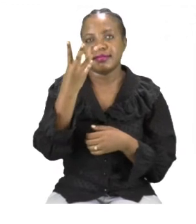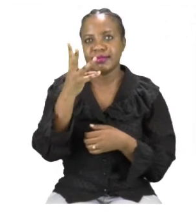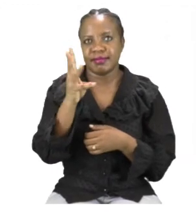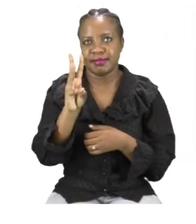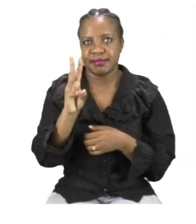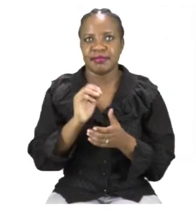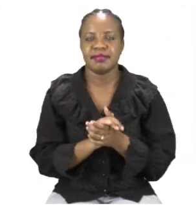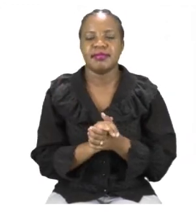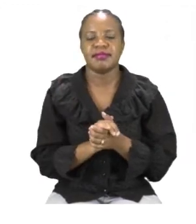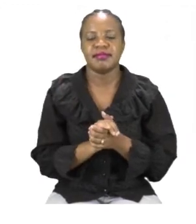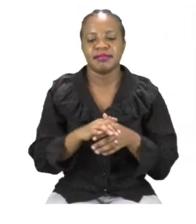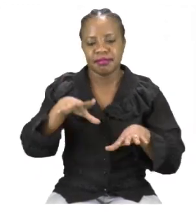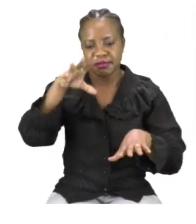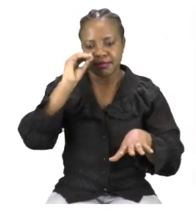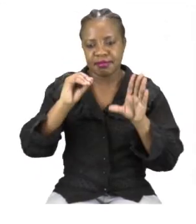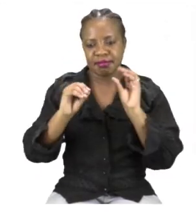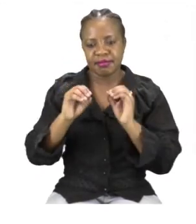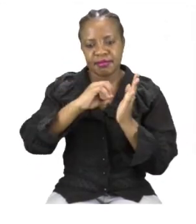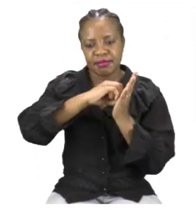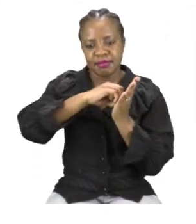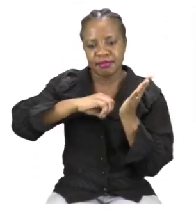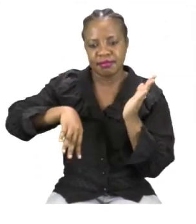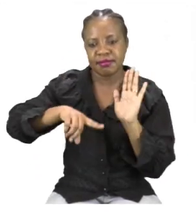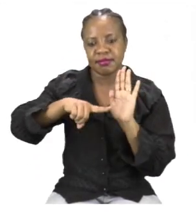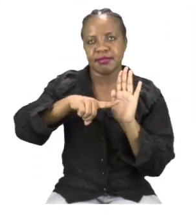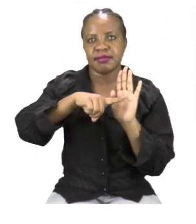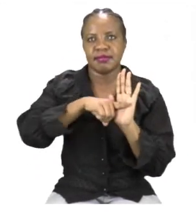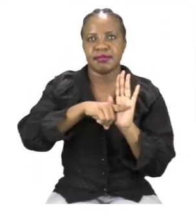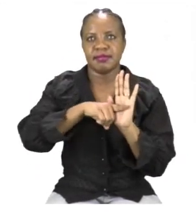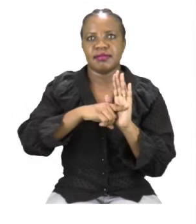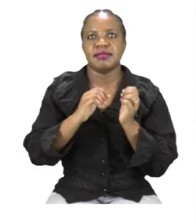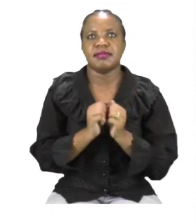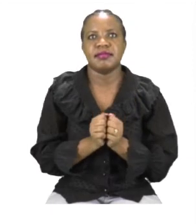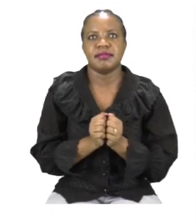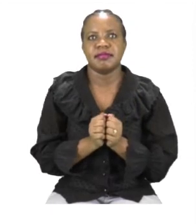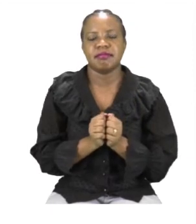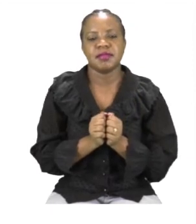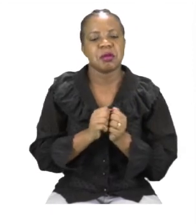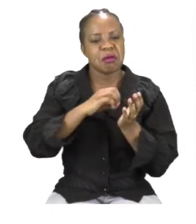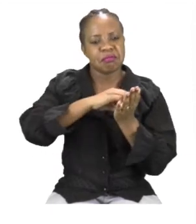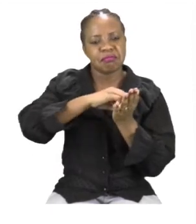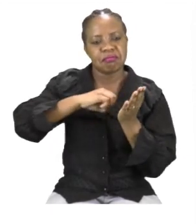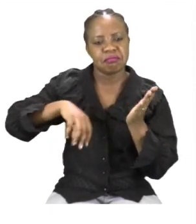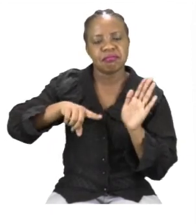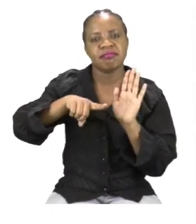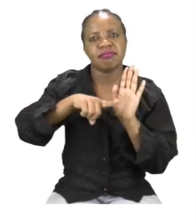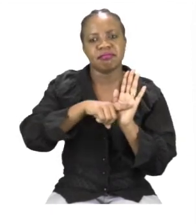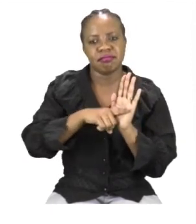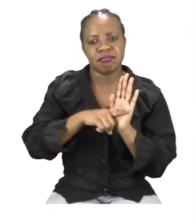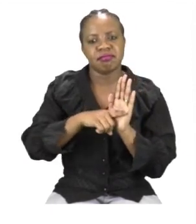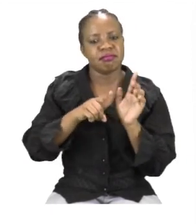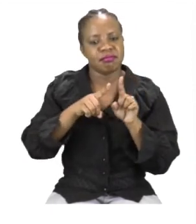going to be subtracting, but we're going to be subtracting in different ways. Now, as you can see, there